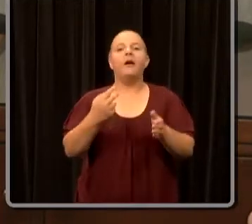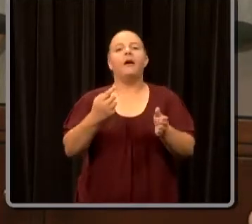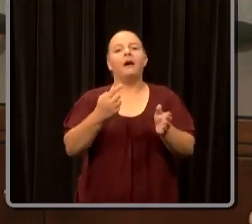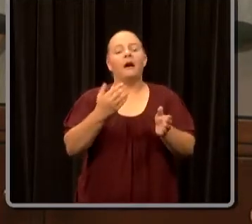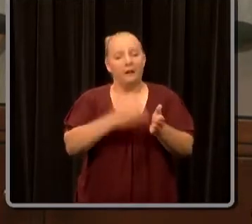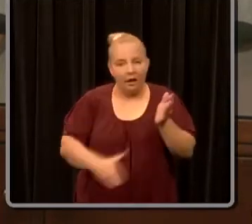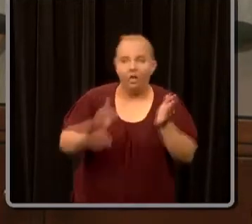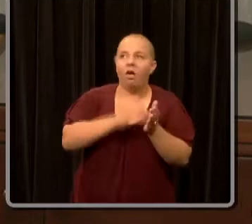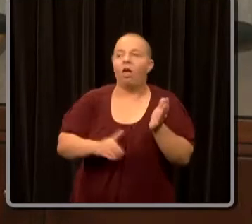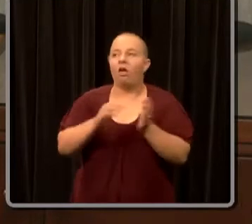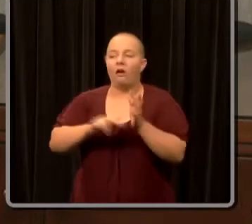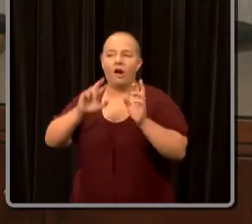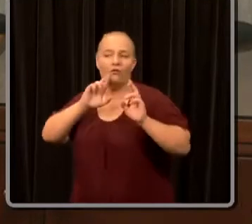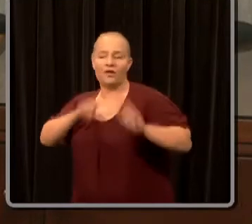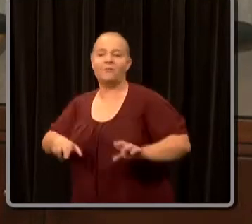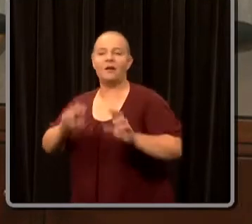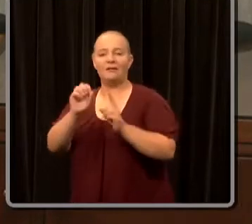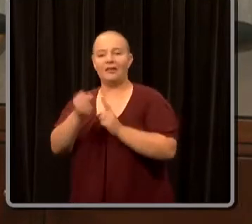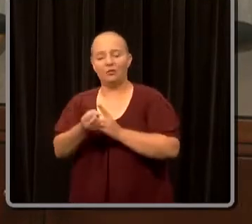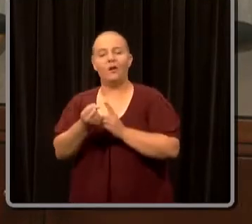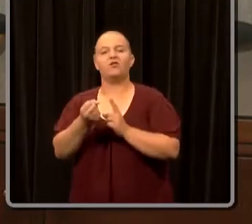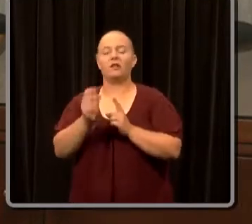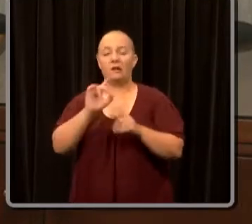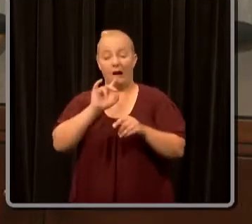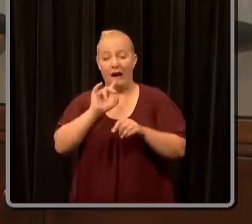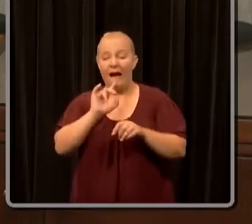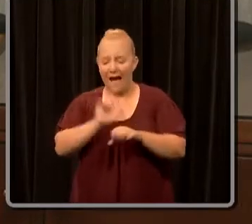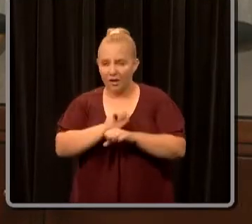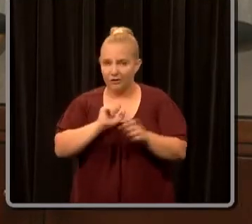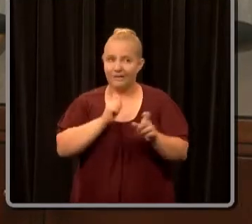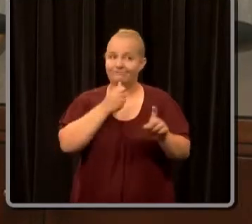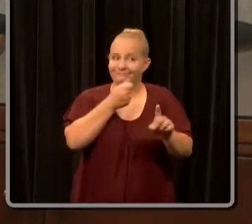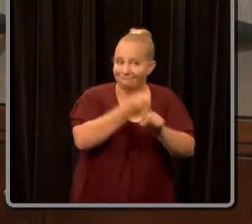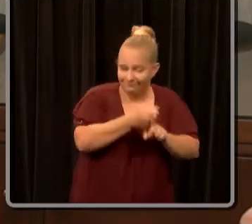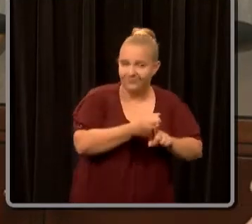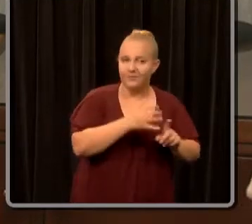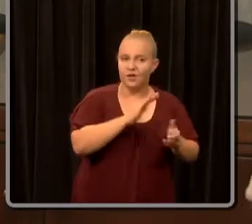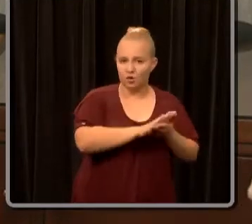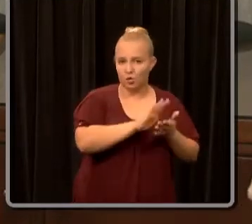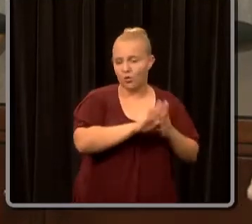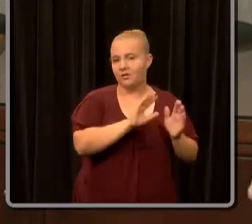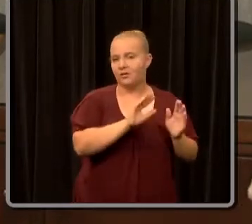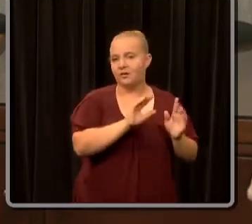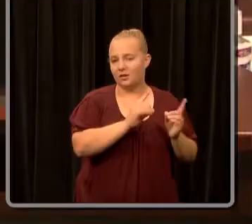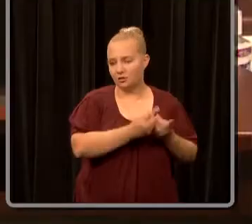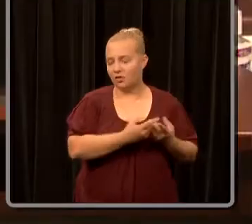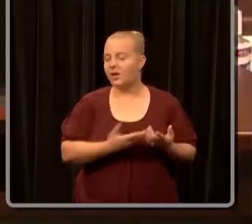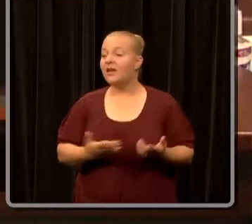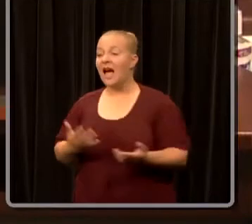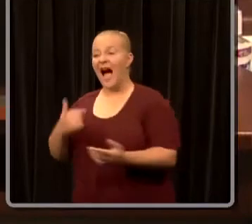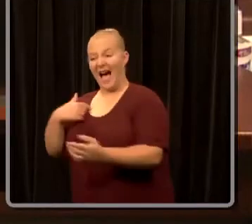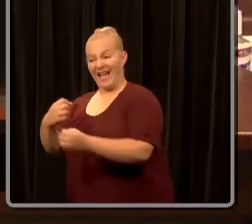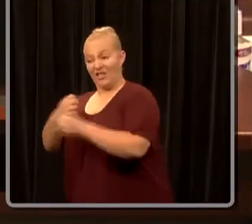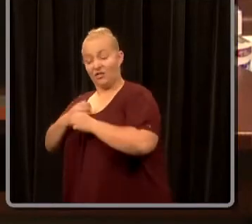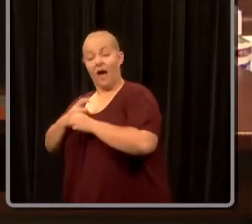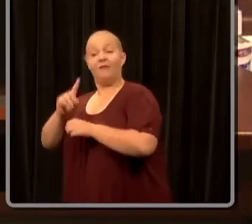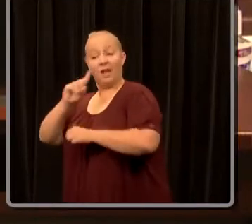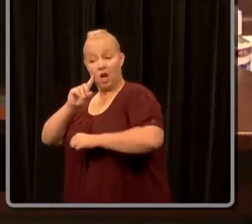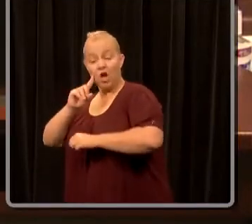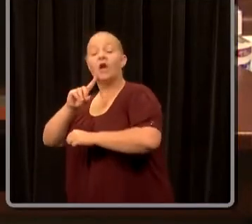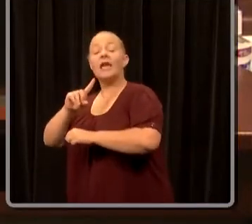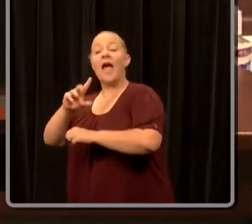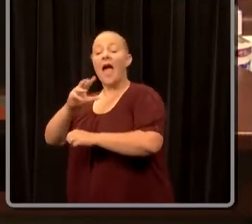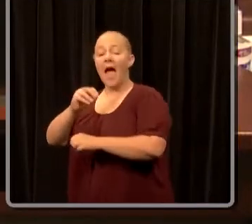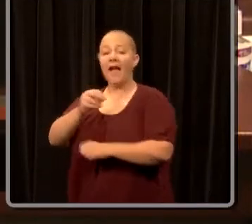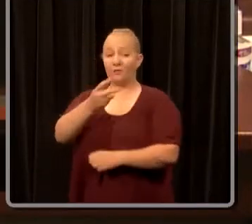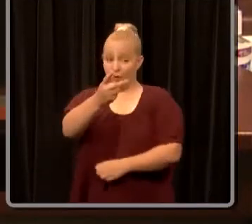example, situations where it truly made a difference in the schools. So. One of the things that I love about it, and hearing Dr. McMullen and